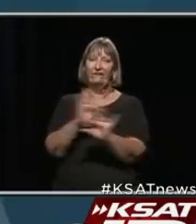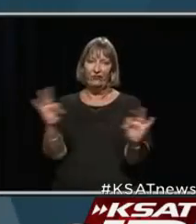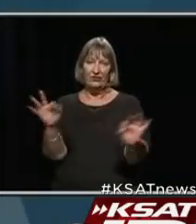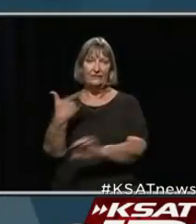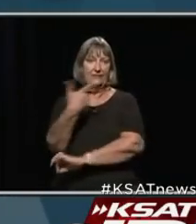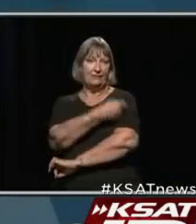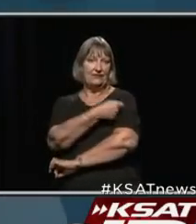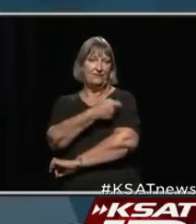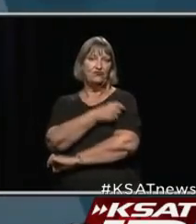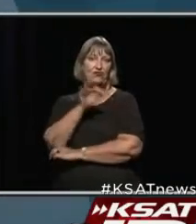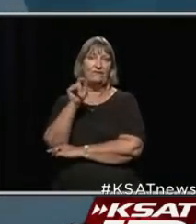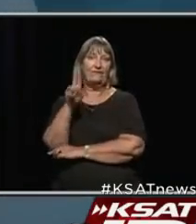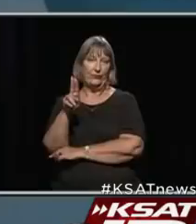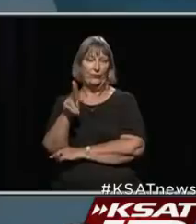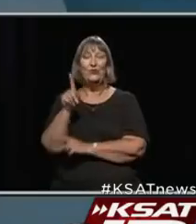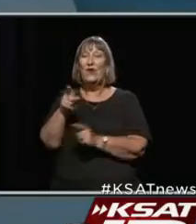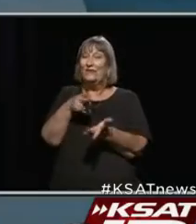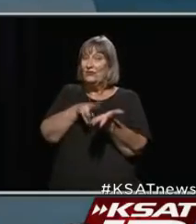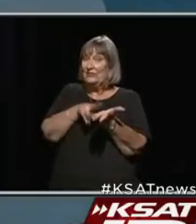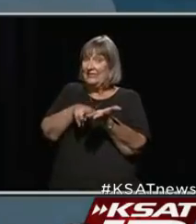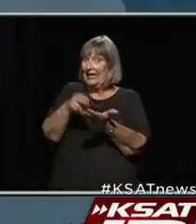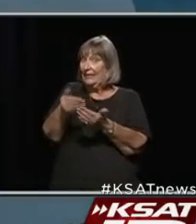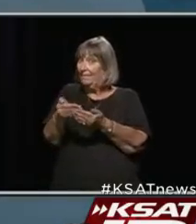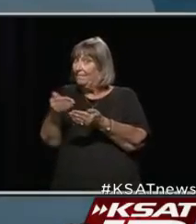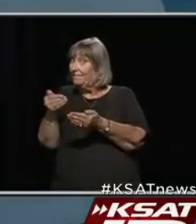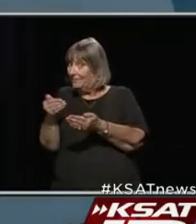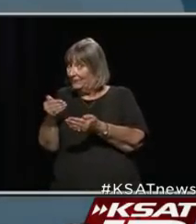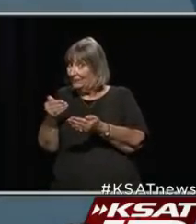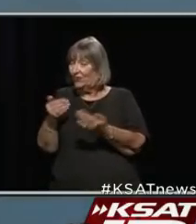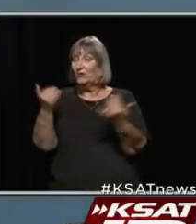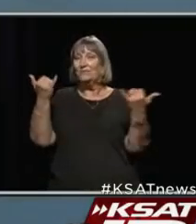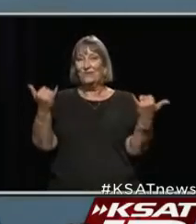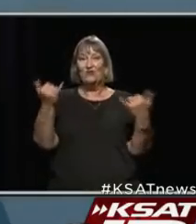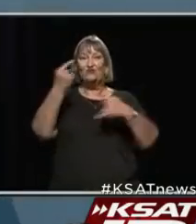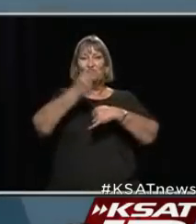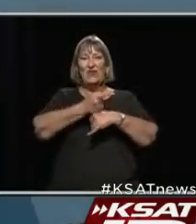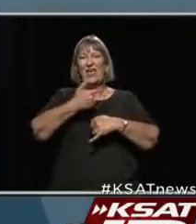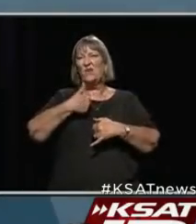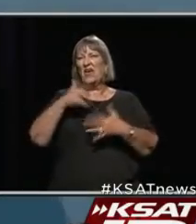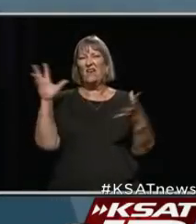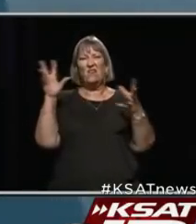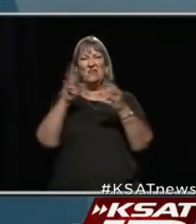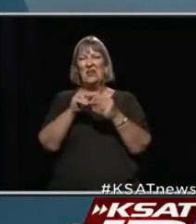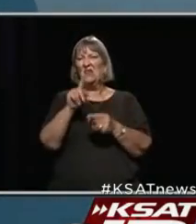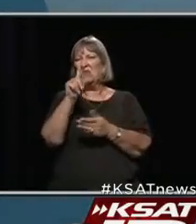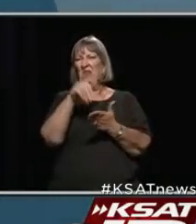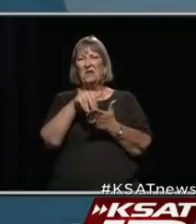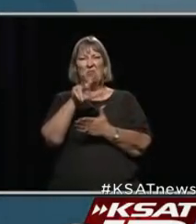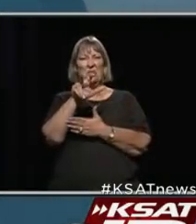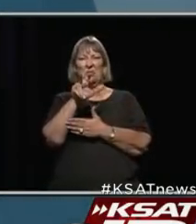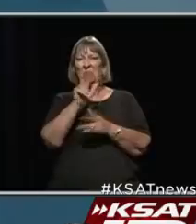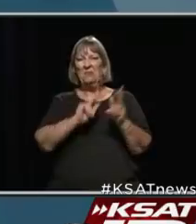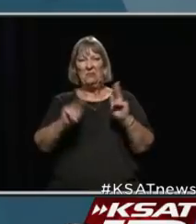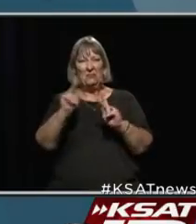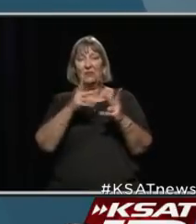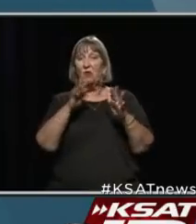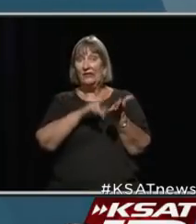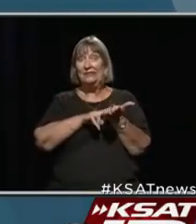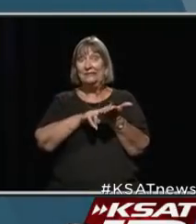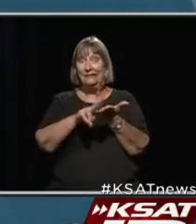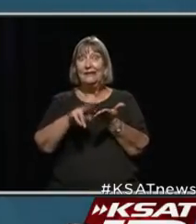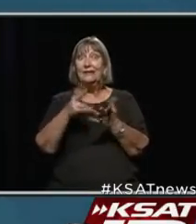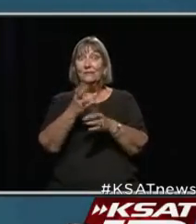flu shot. You do have to sign up ahead of time. As of today, we had about 1,300 people already sign up and register for